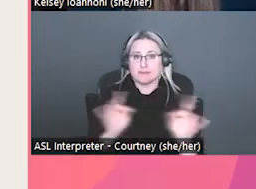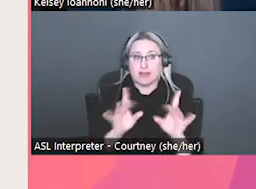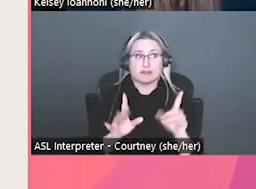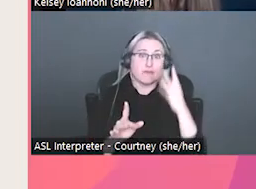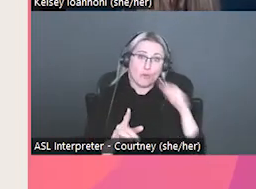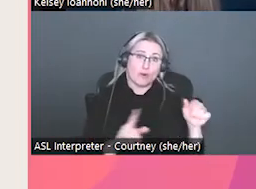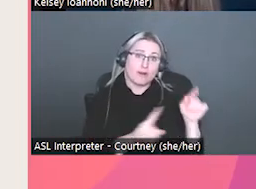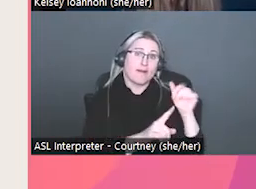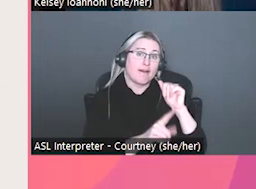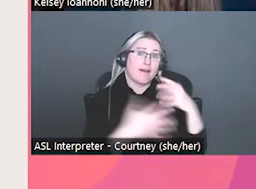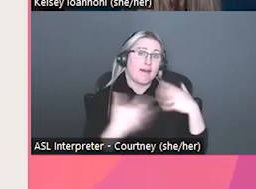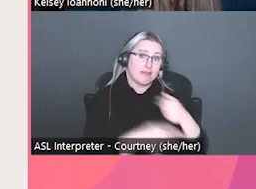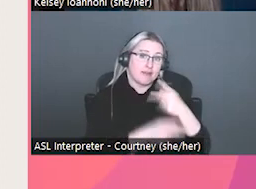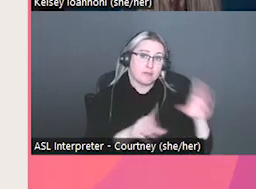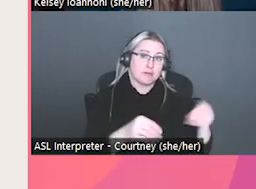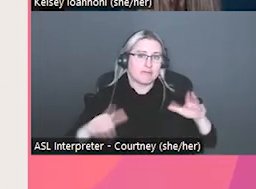providers.